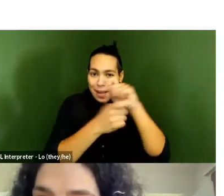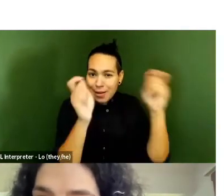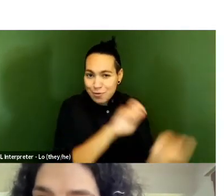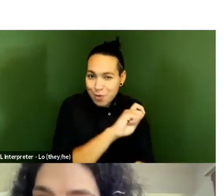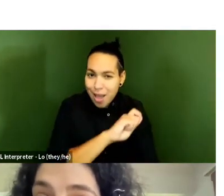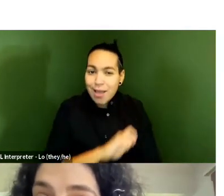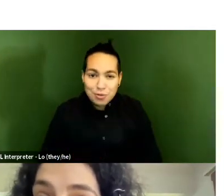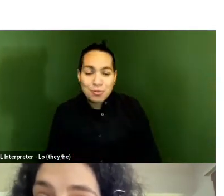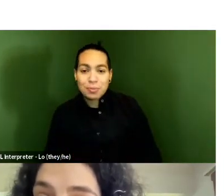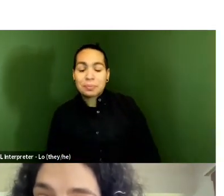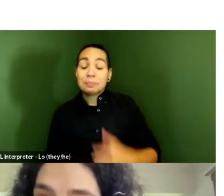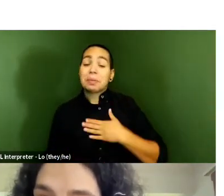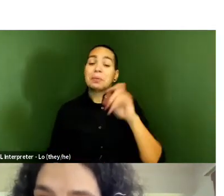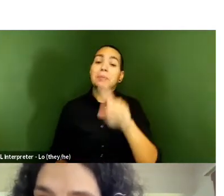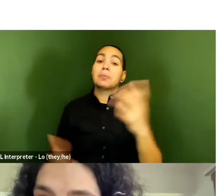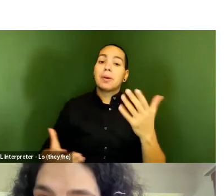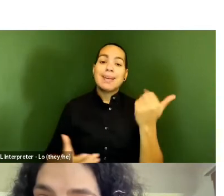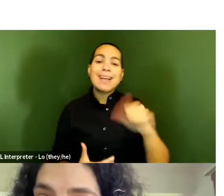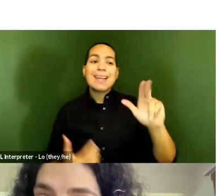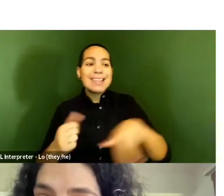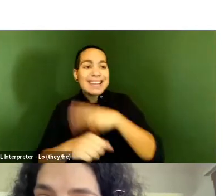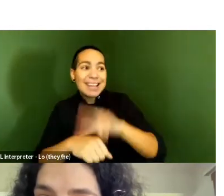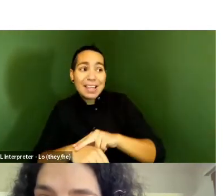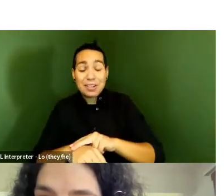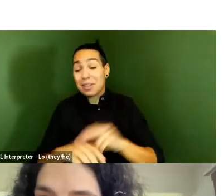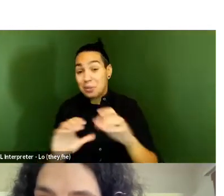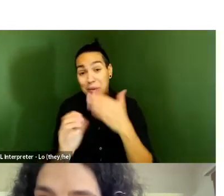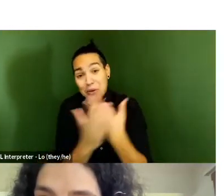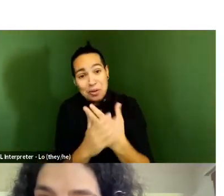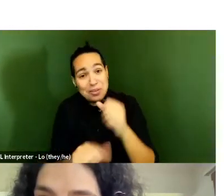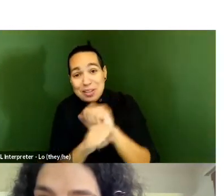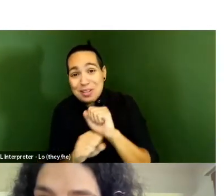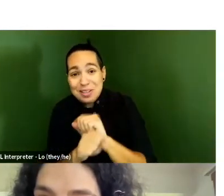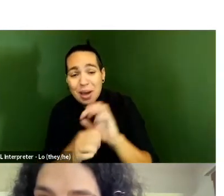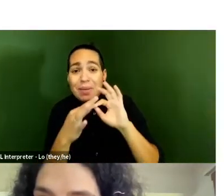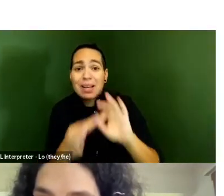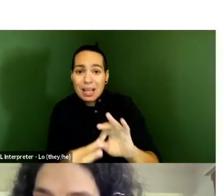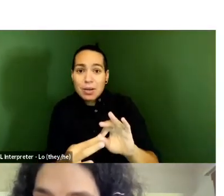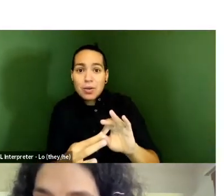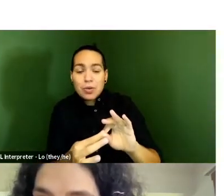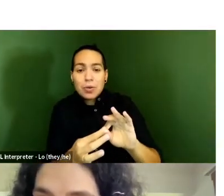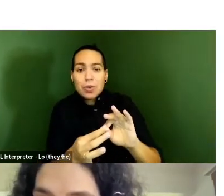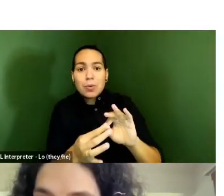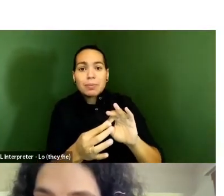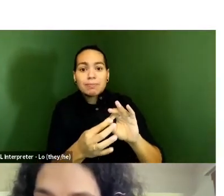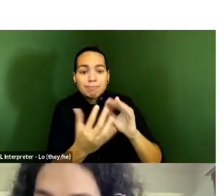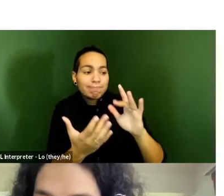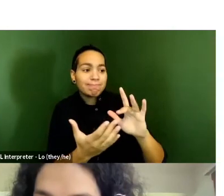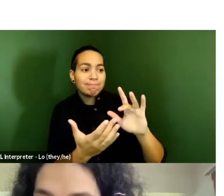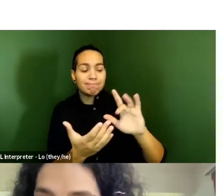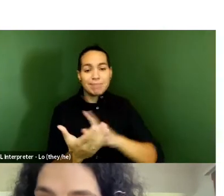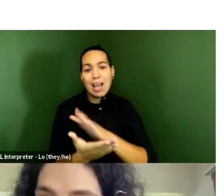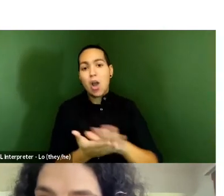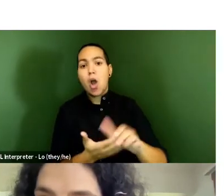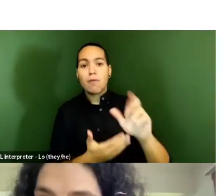there any nation that is doing a good job when it comes to pay off their colonization on the African